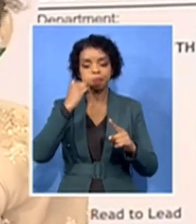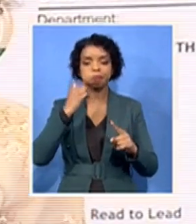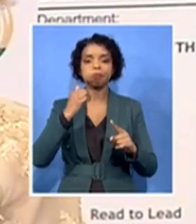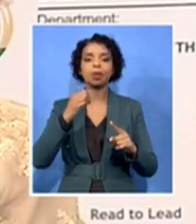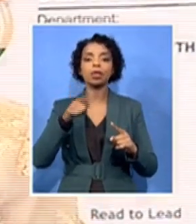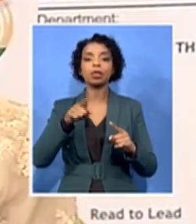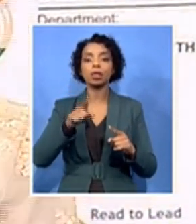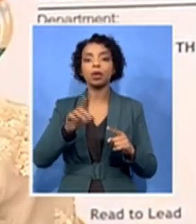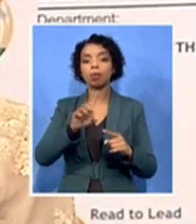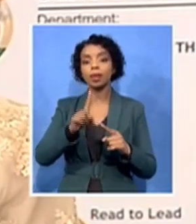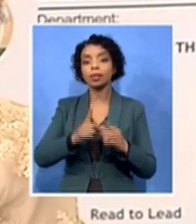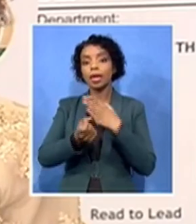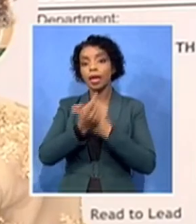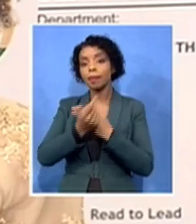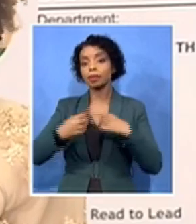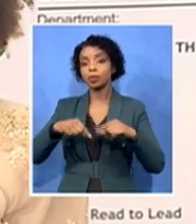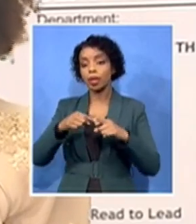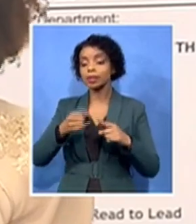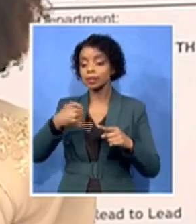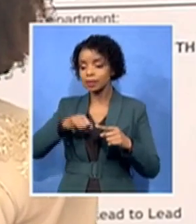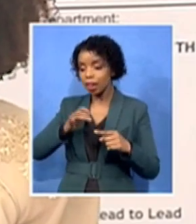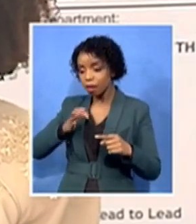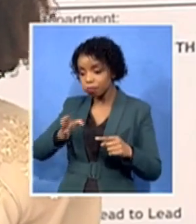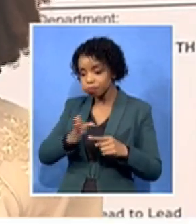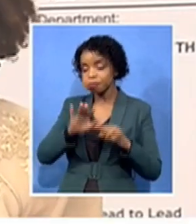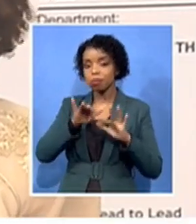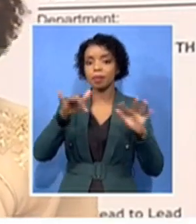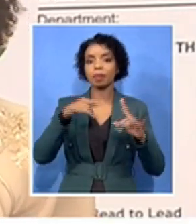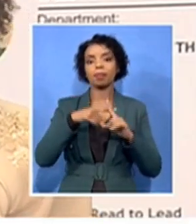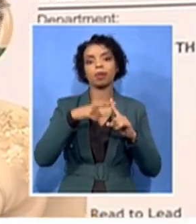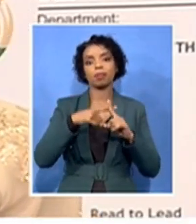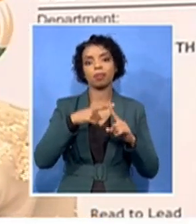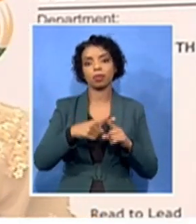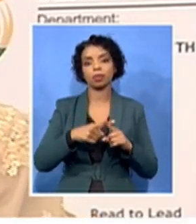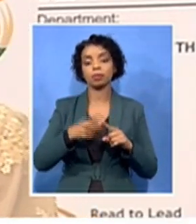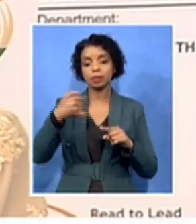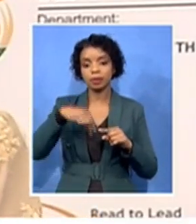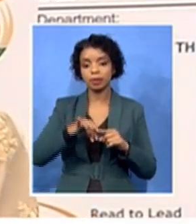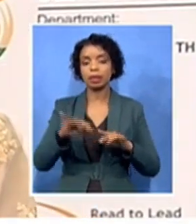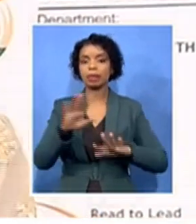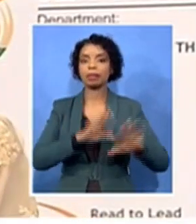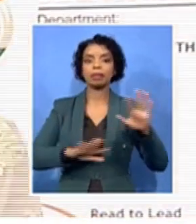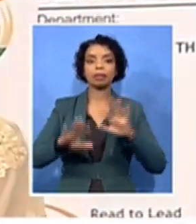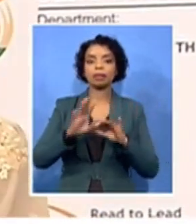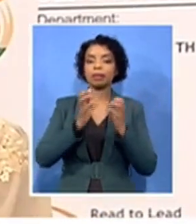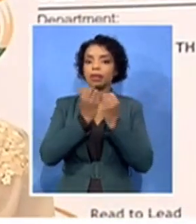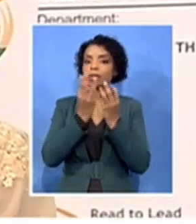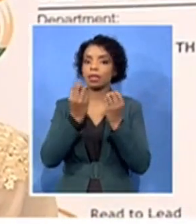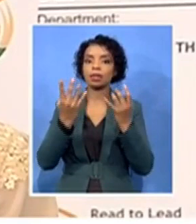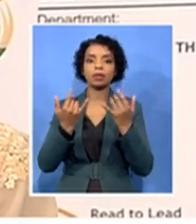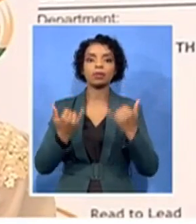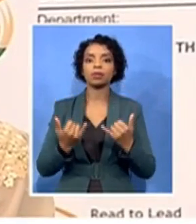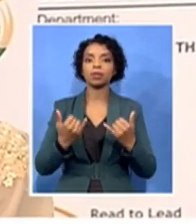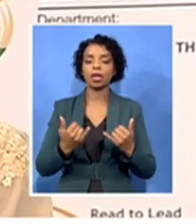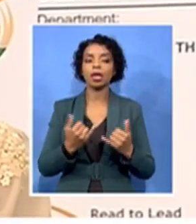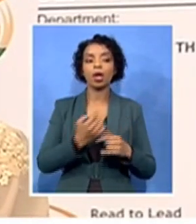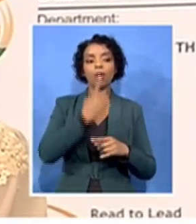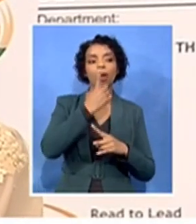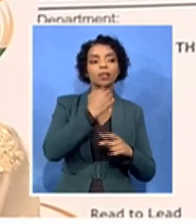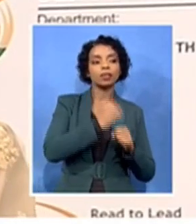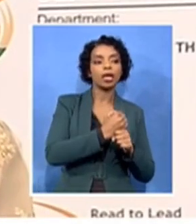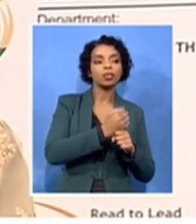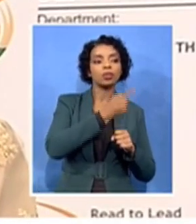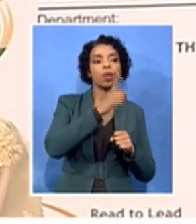they fluctuate. Today it's under 1,000, the next day it's close to 2,000. So which means the virus is not on level